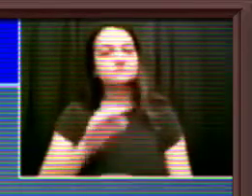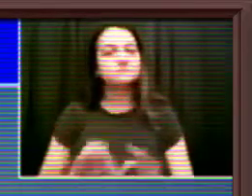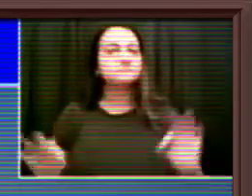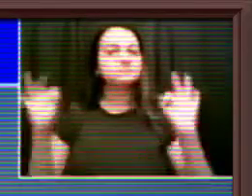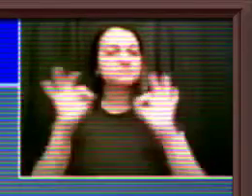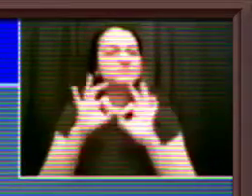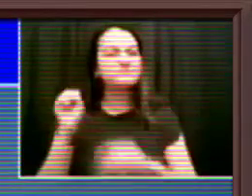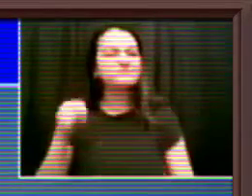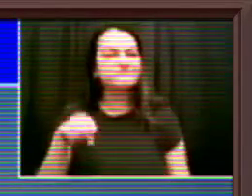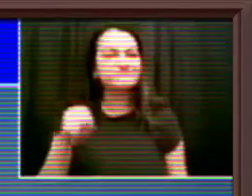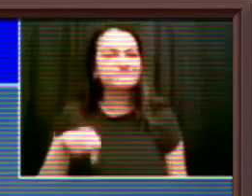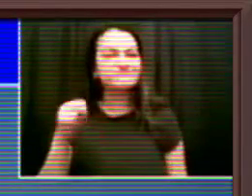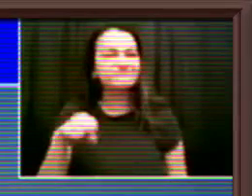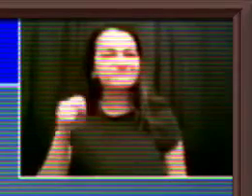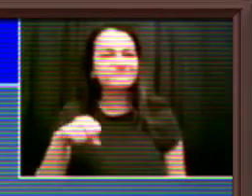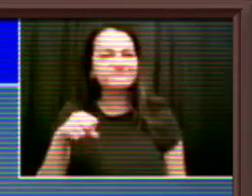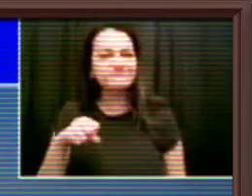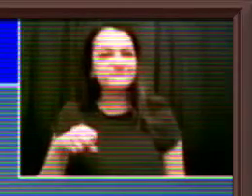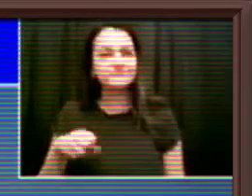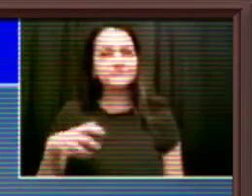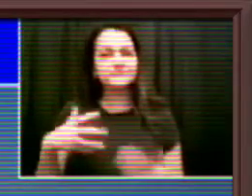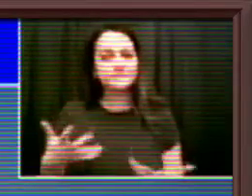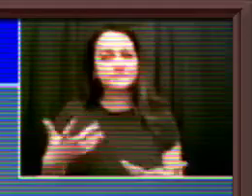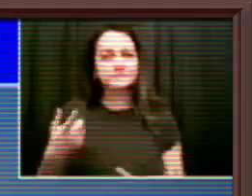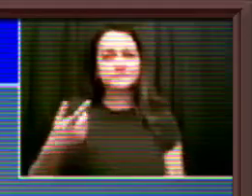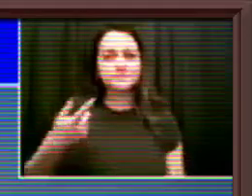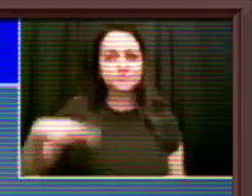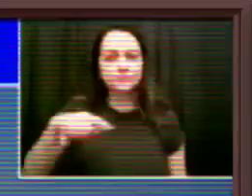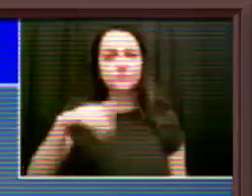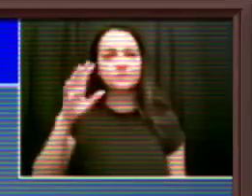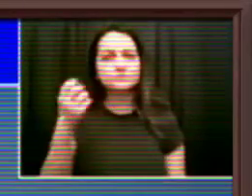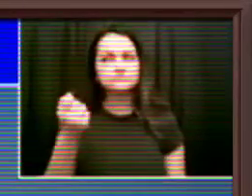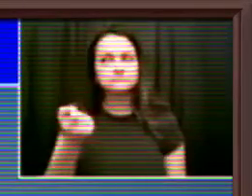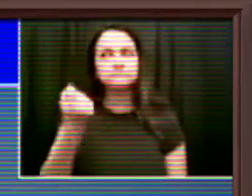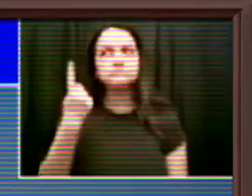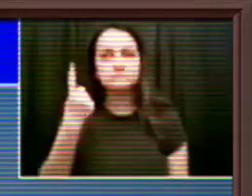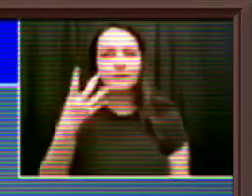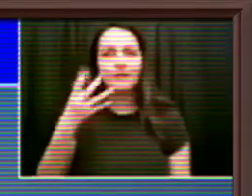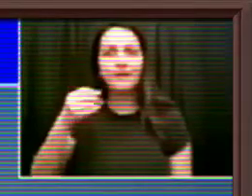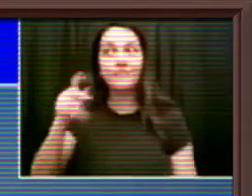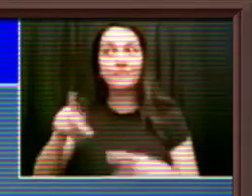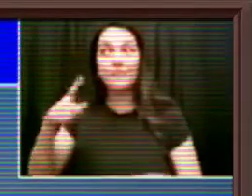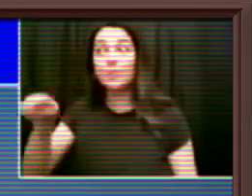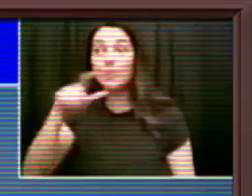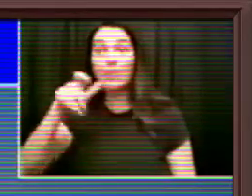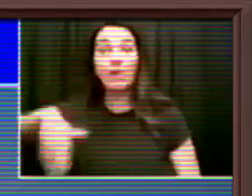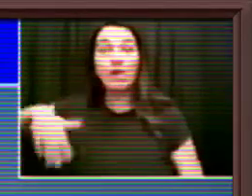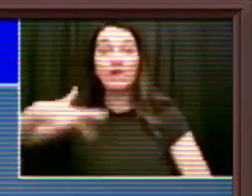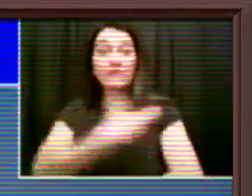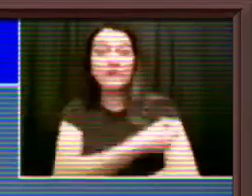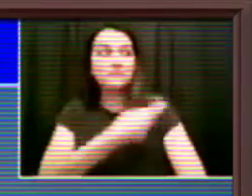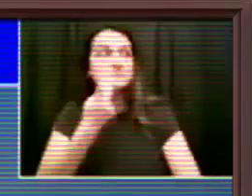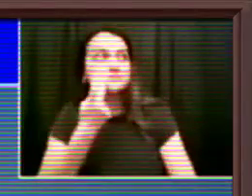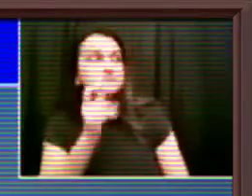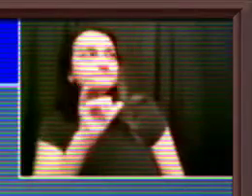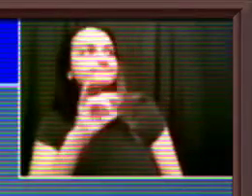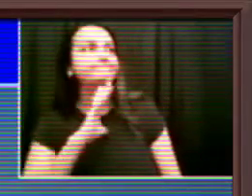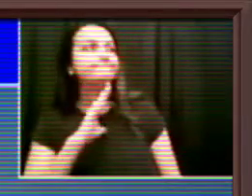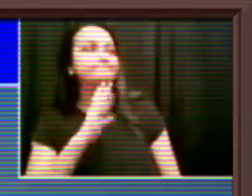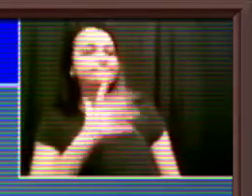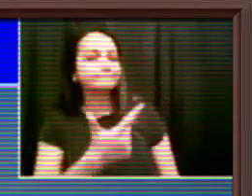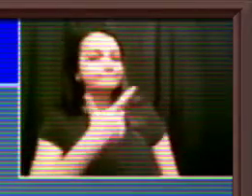You know, you got people, you know, when you tell them things like this and tell them it's illegal, they give you some bullshit that, you know, they go